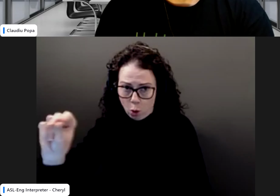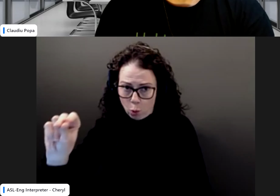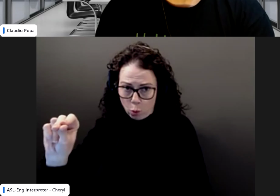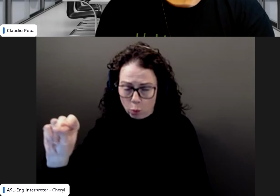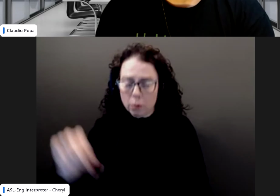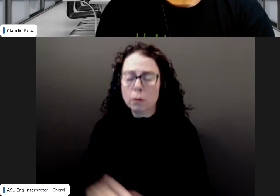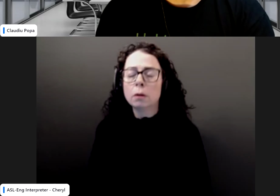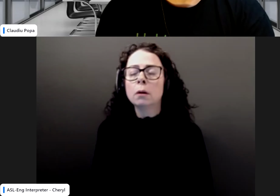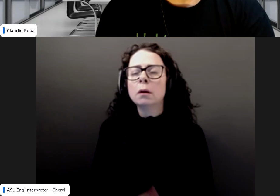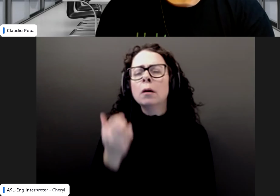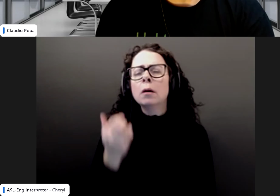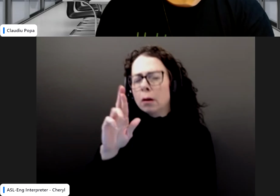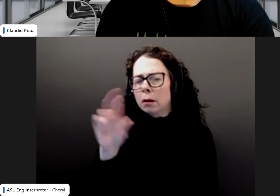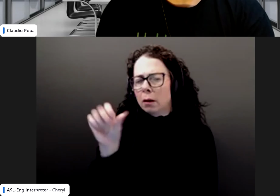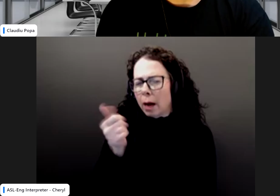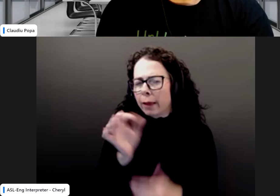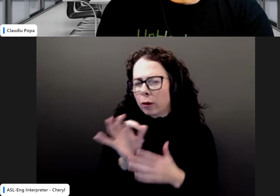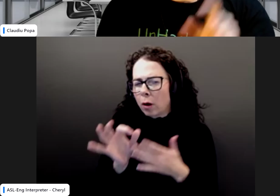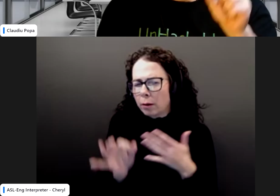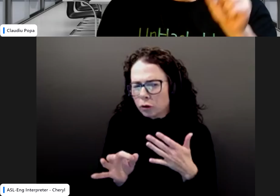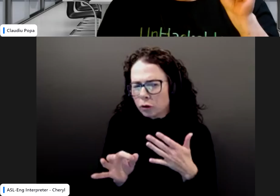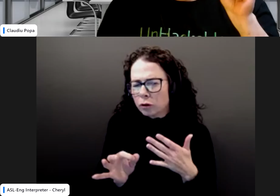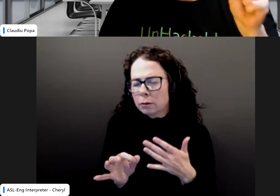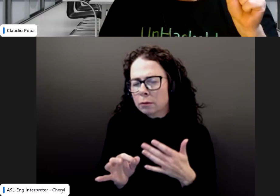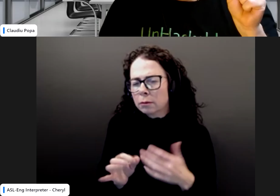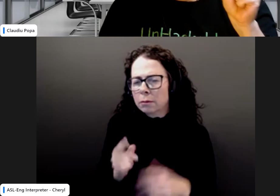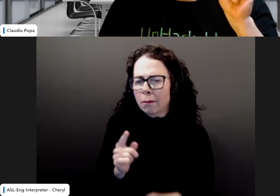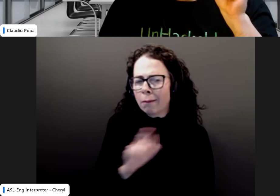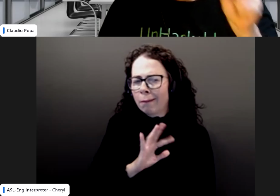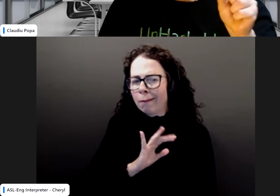also use a neat little